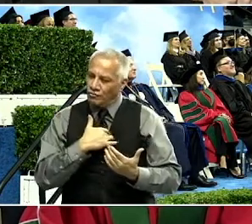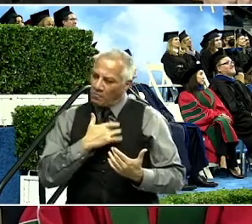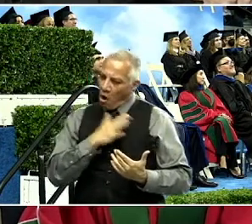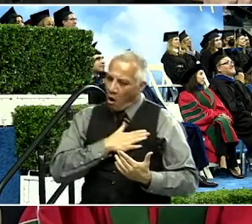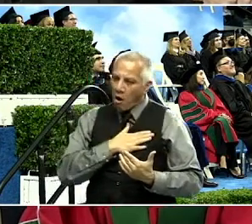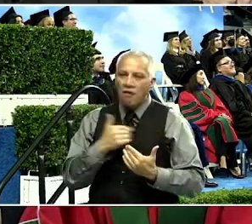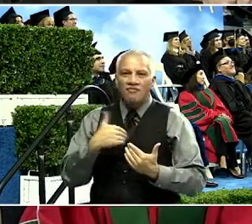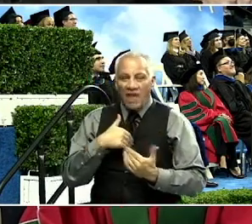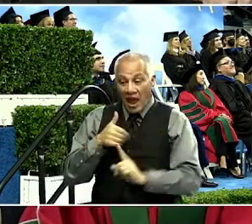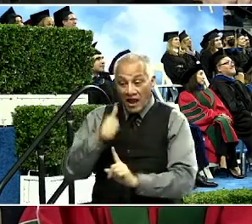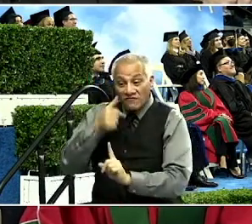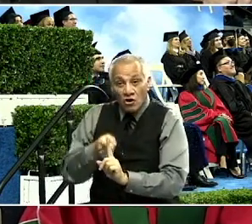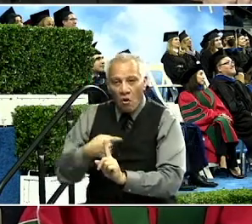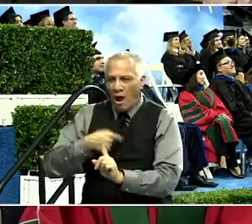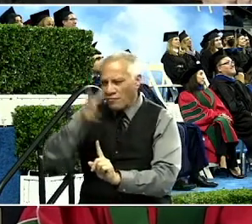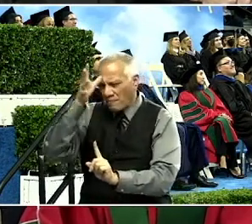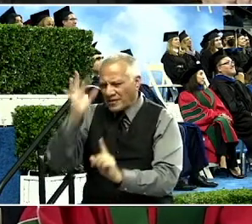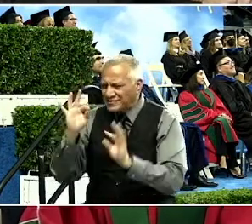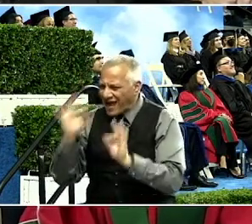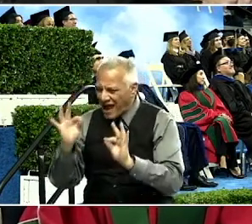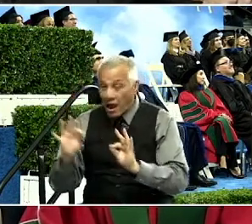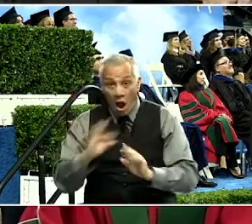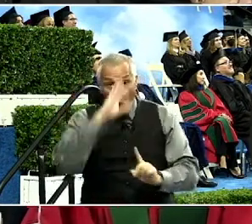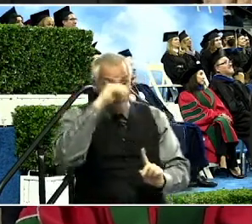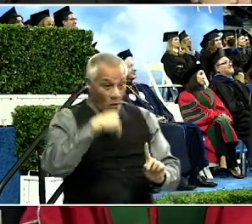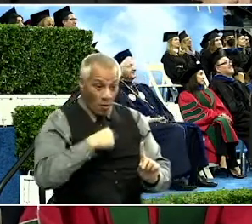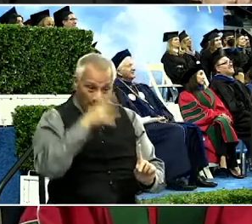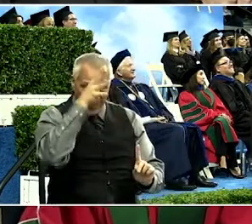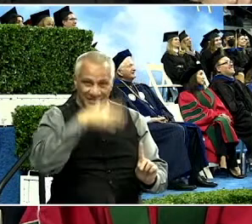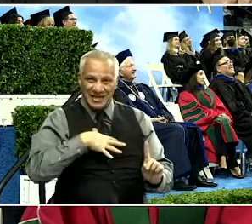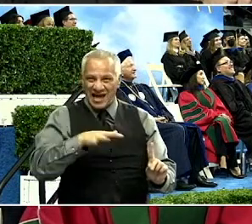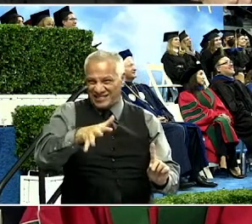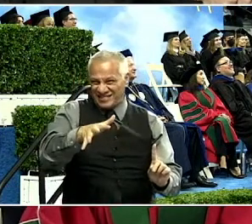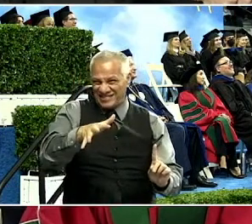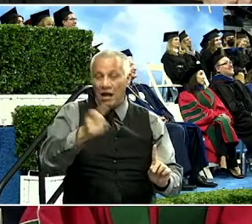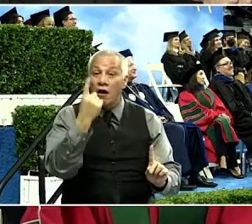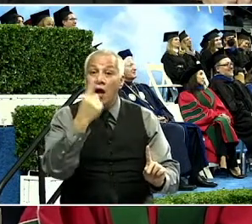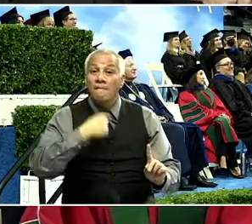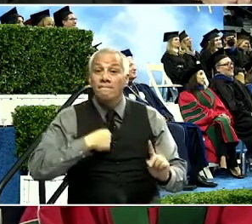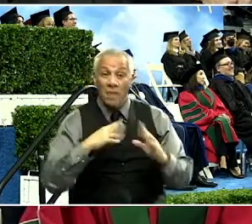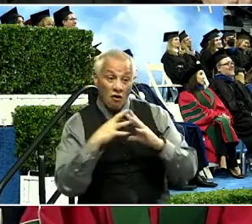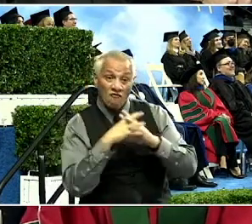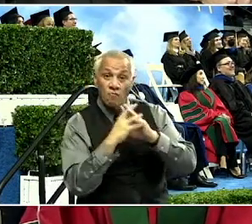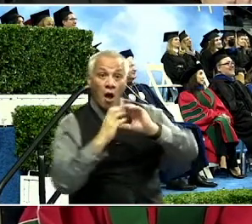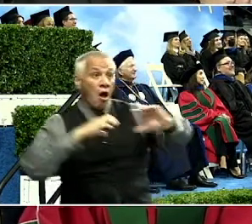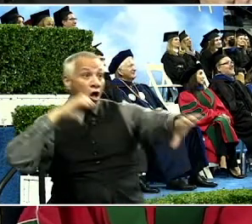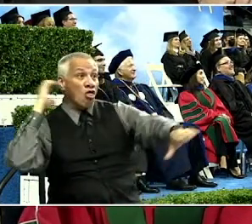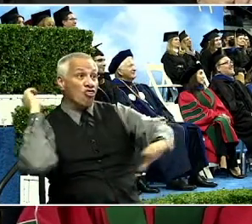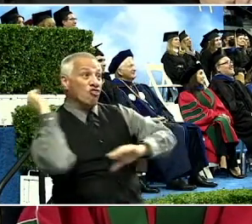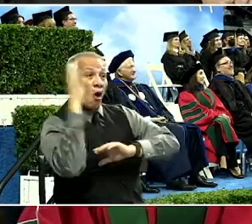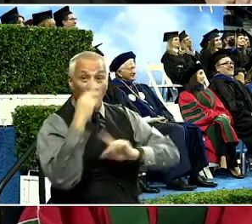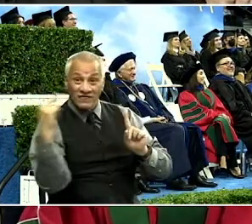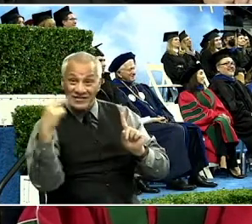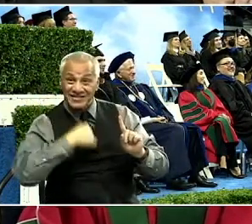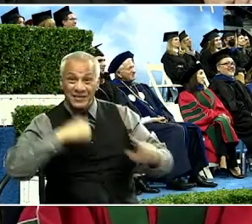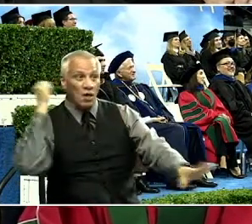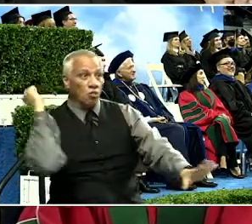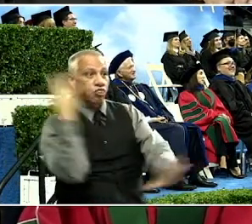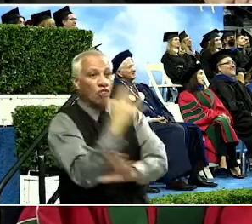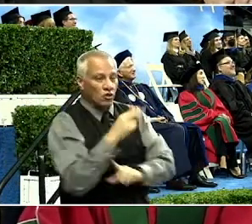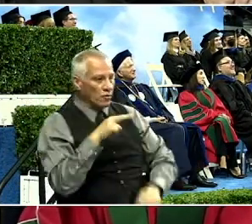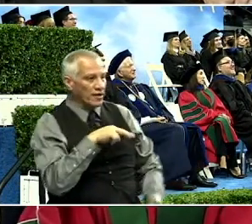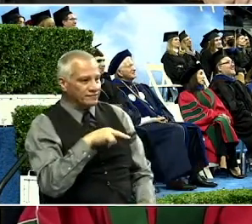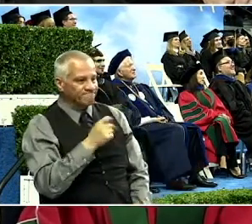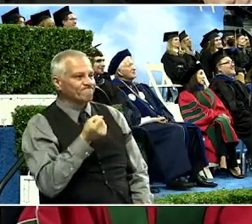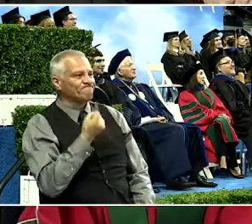would make an amazing girl dad and a not so good boy dad. If you see me throw a football, you will understand what I'm talking about.